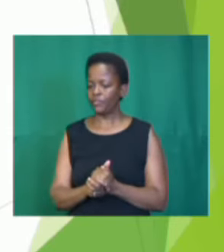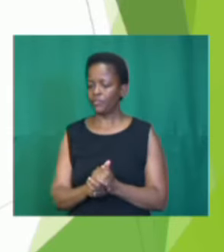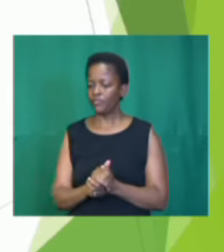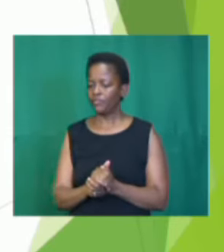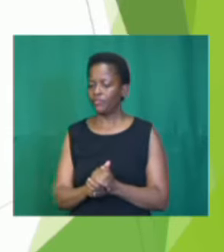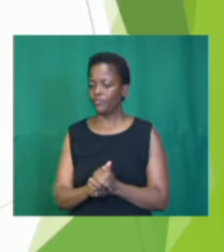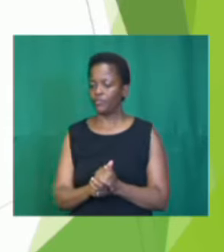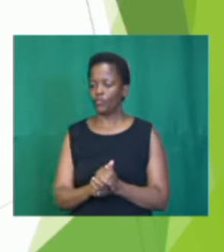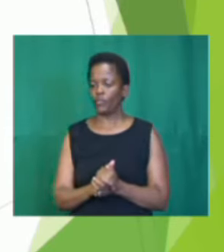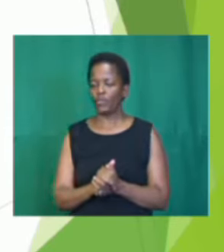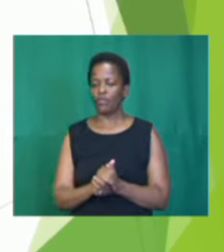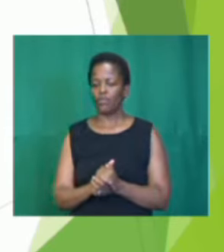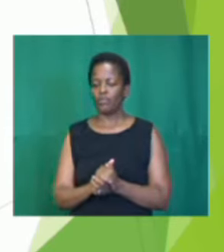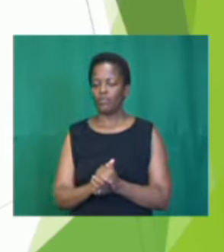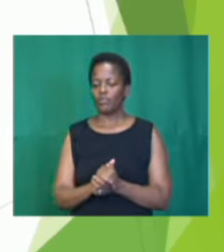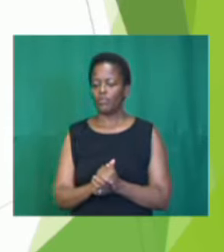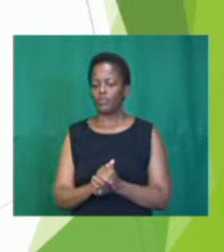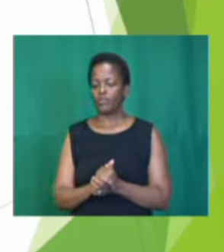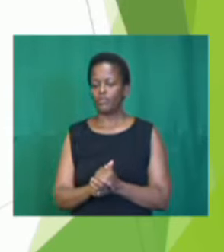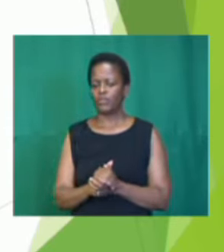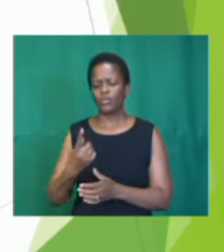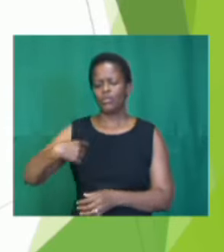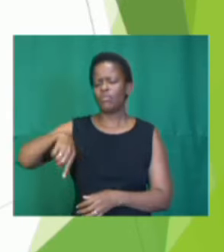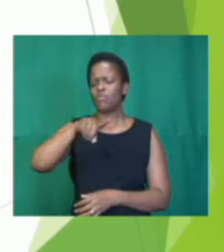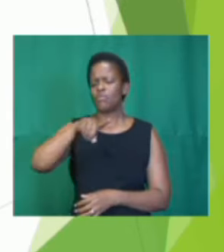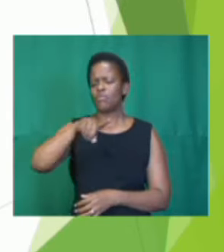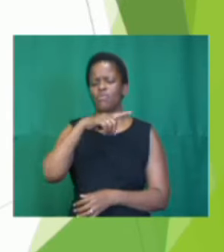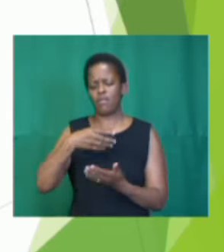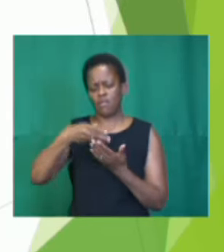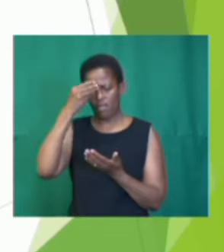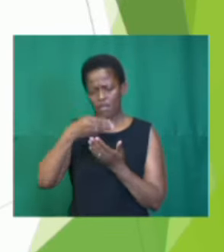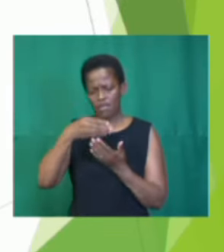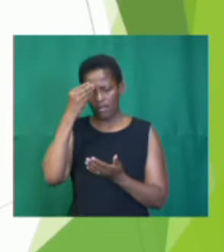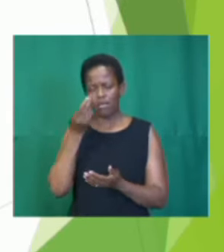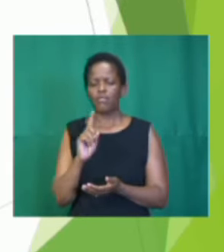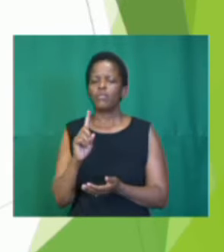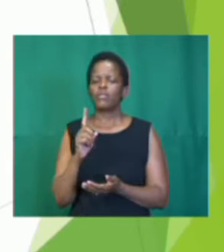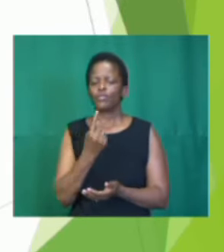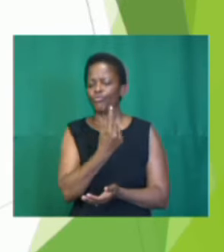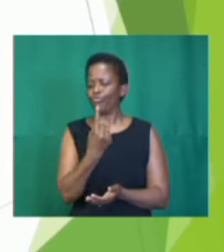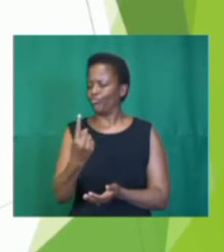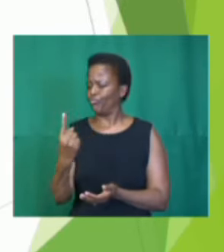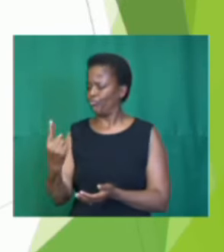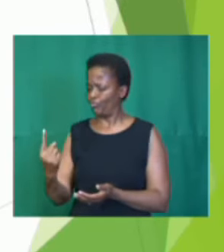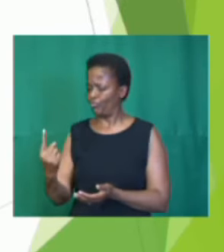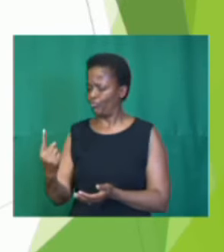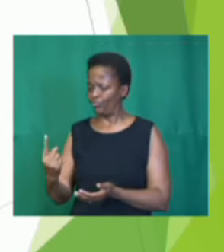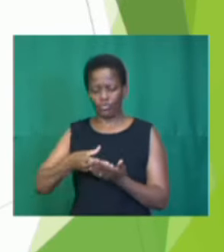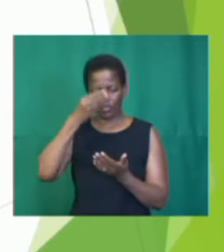It's moving on. We'll look at the moral lessons that we get from the